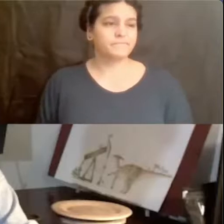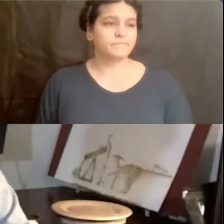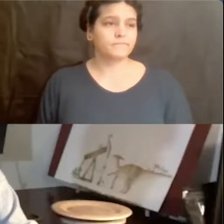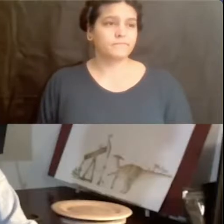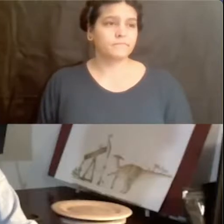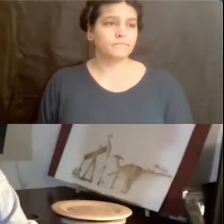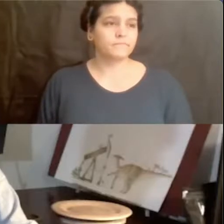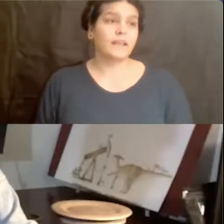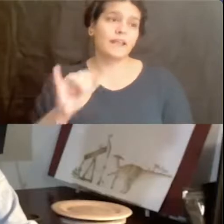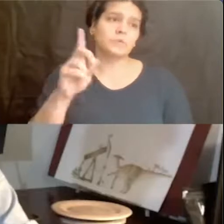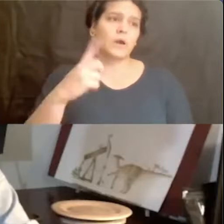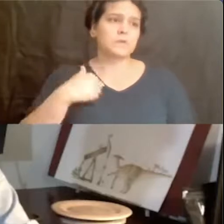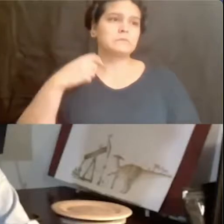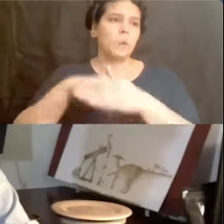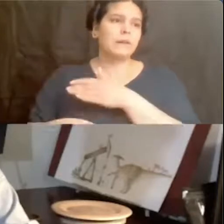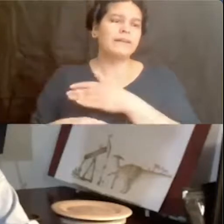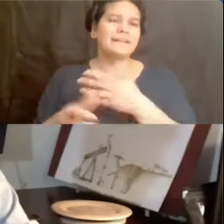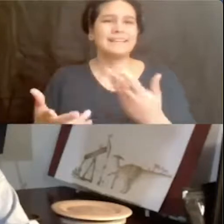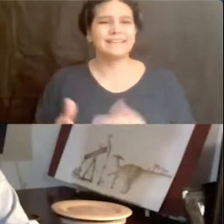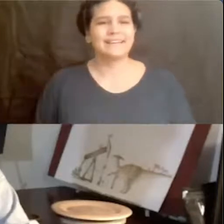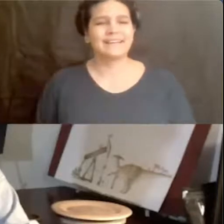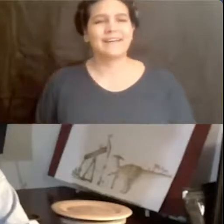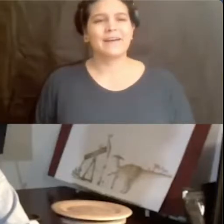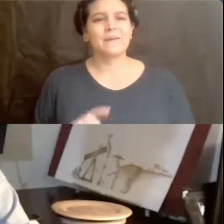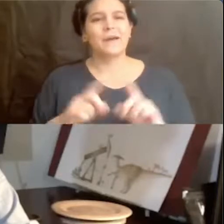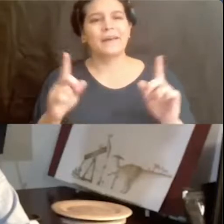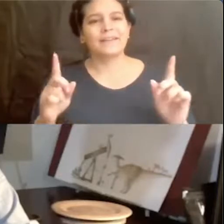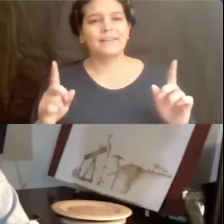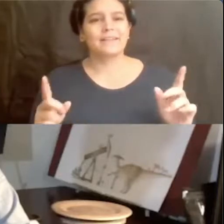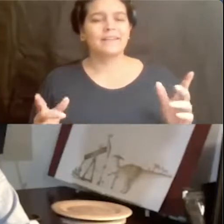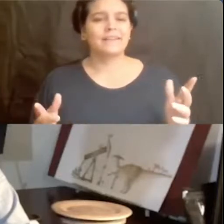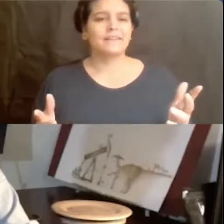that's where I was born. But